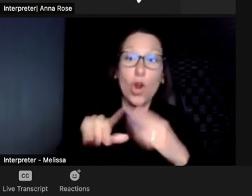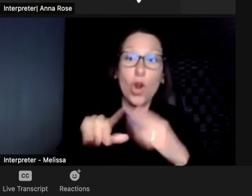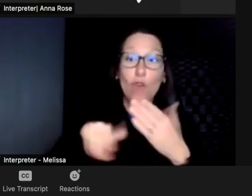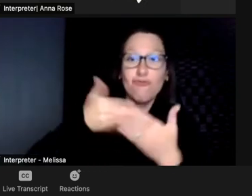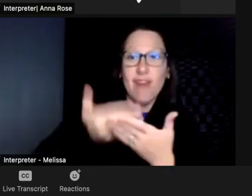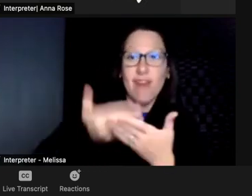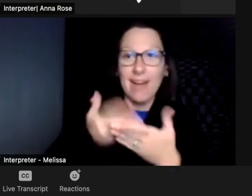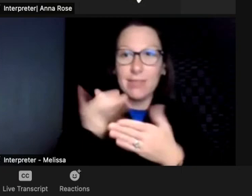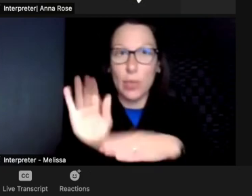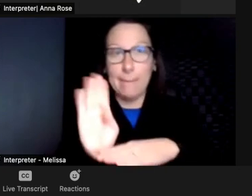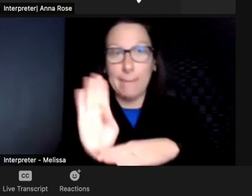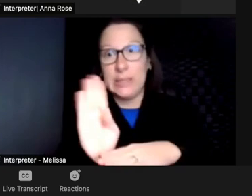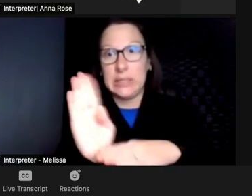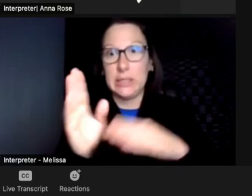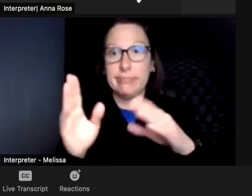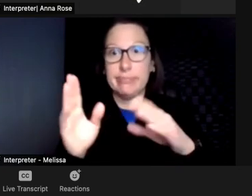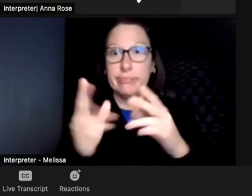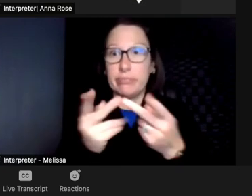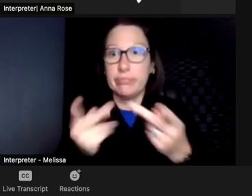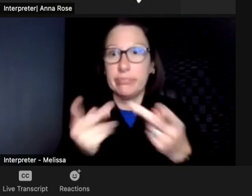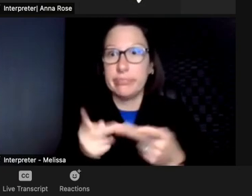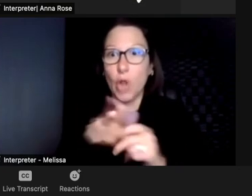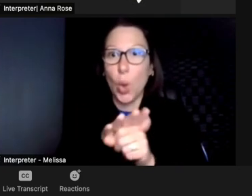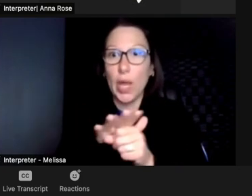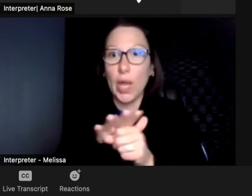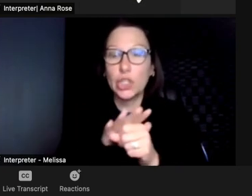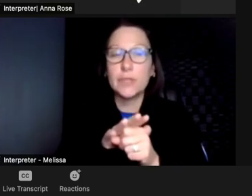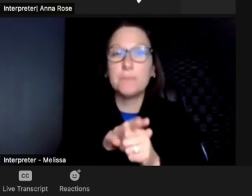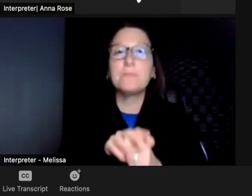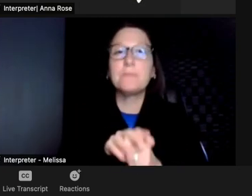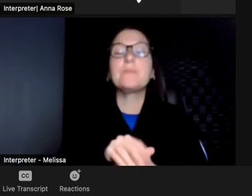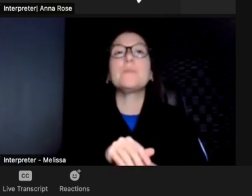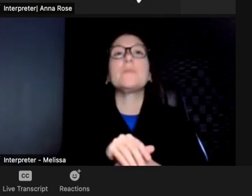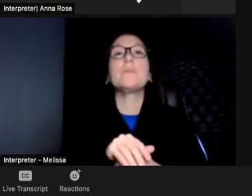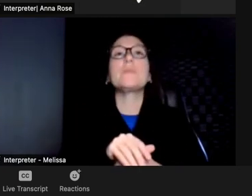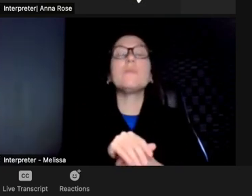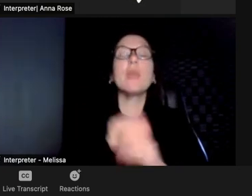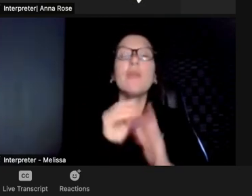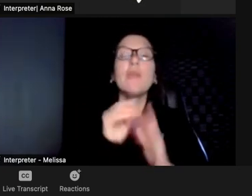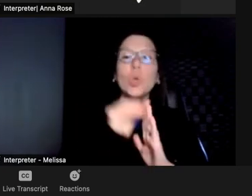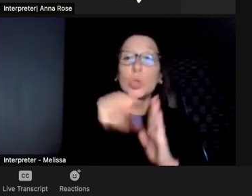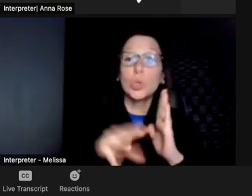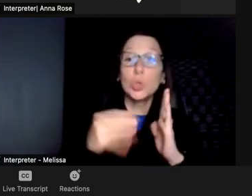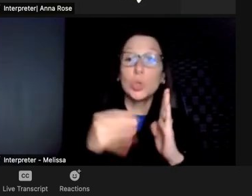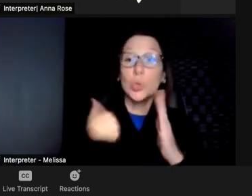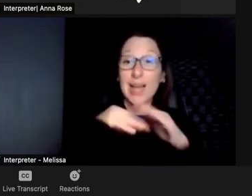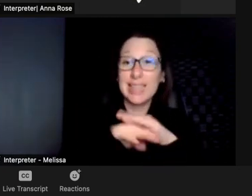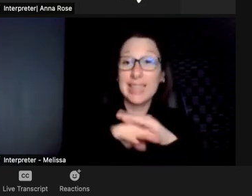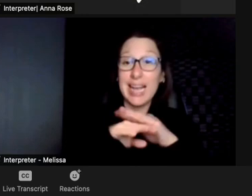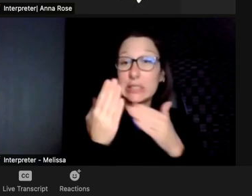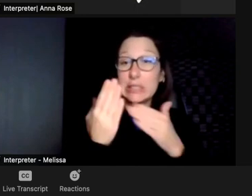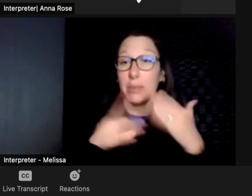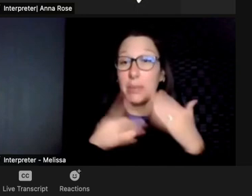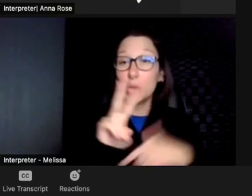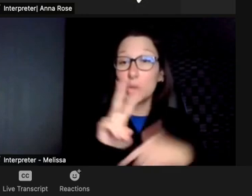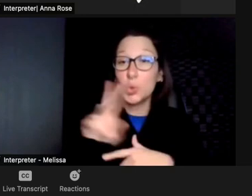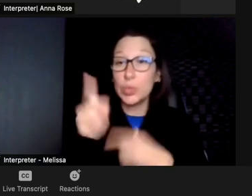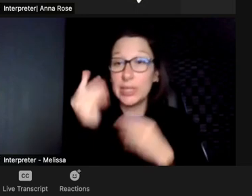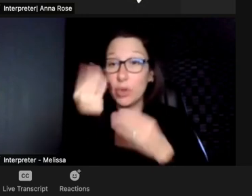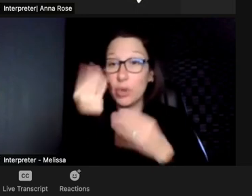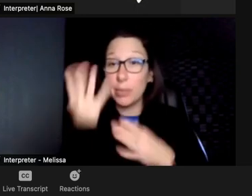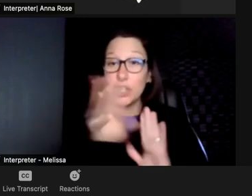thing. If you have a student who has some access to 2D information, take a video before you go to that